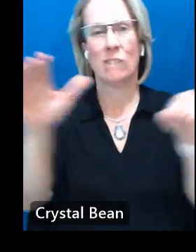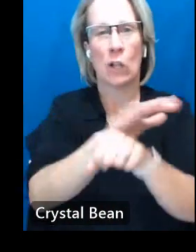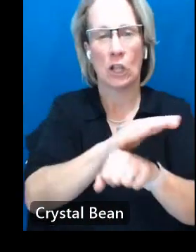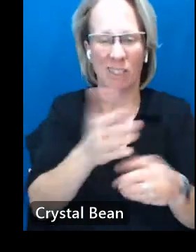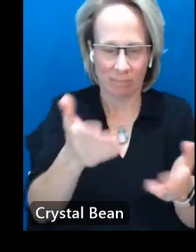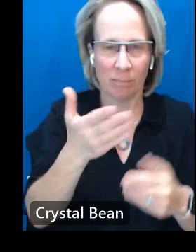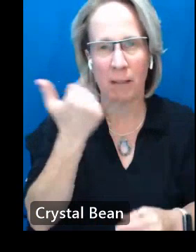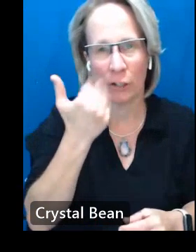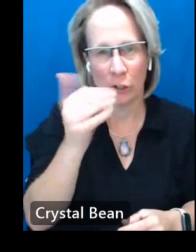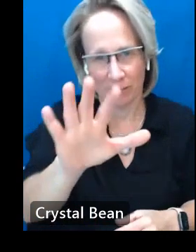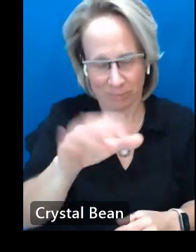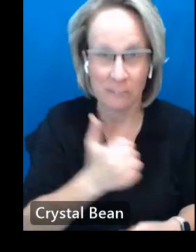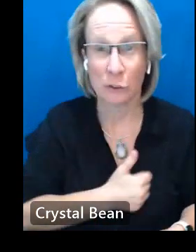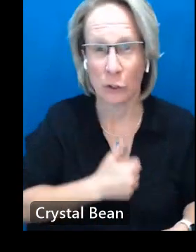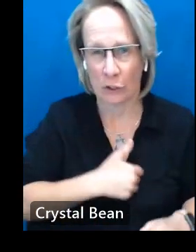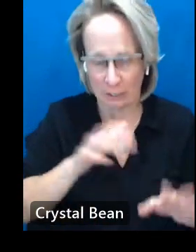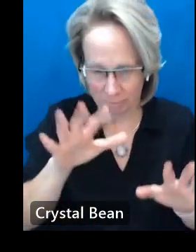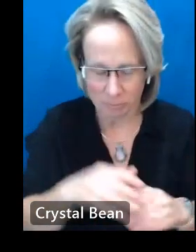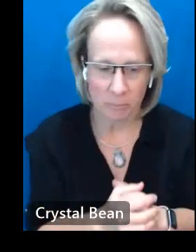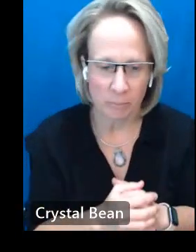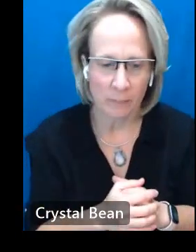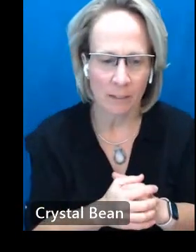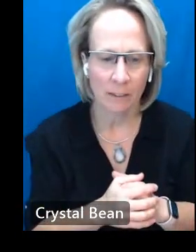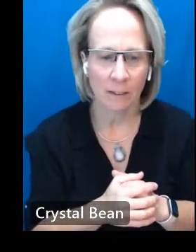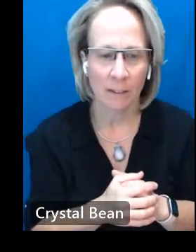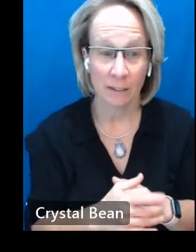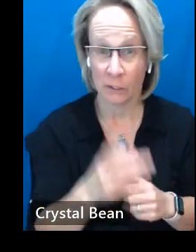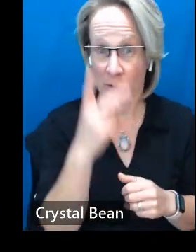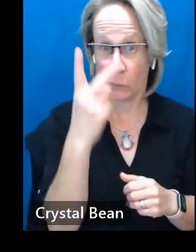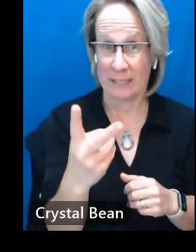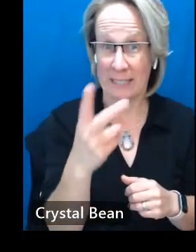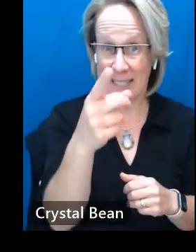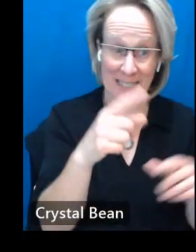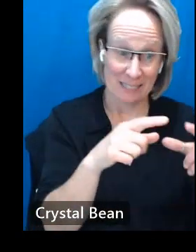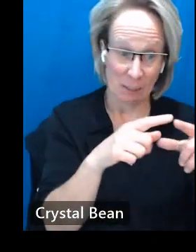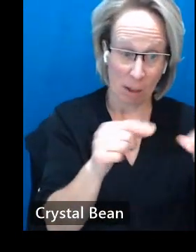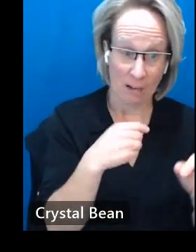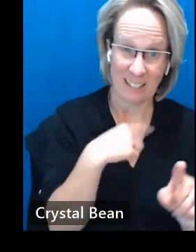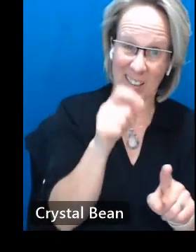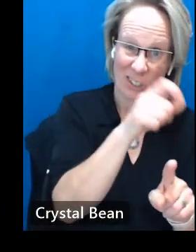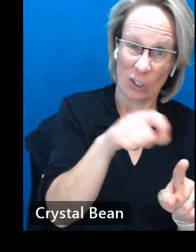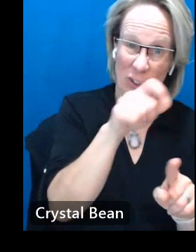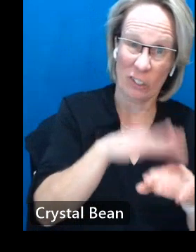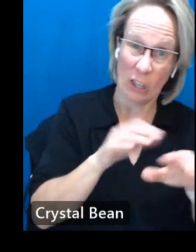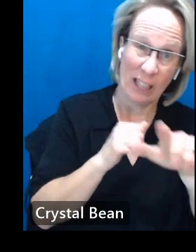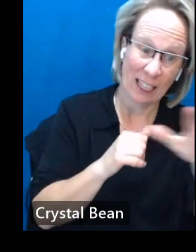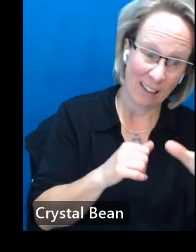There you go. Sorry about that. So you see this little box that I've circled over here on the left.